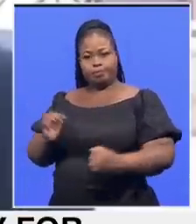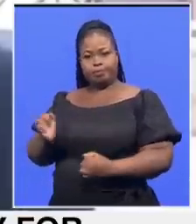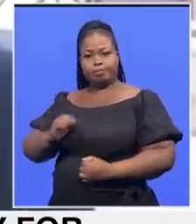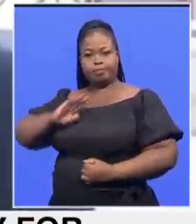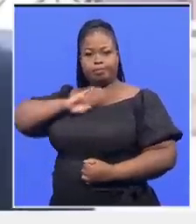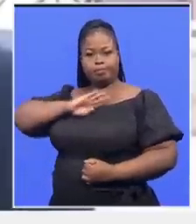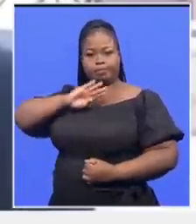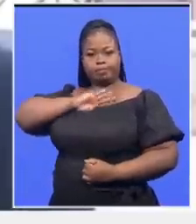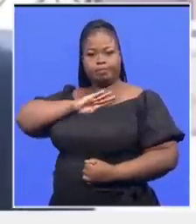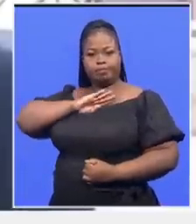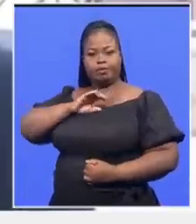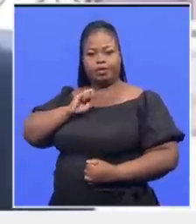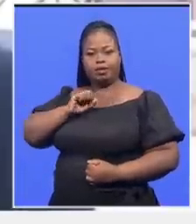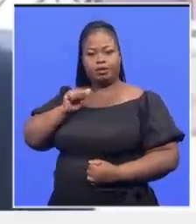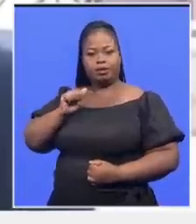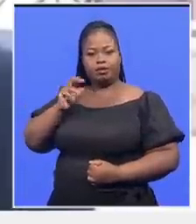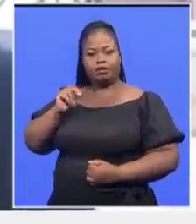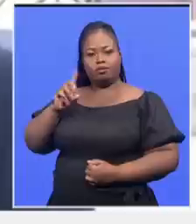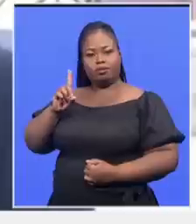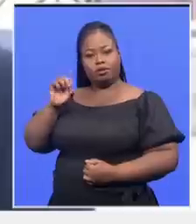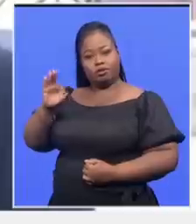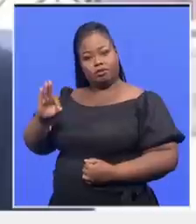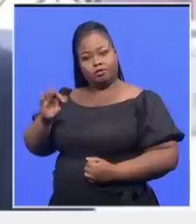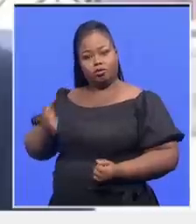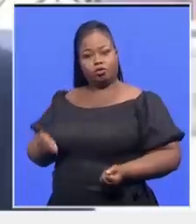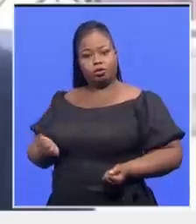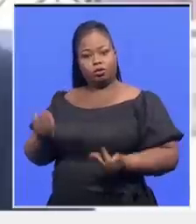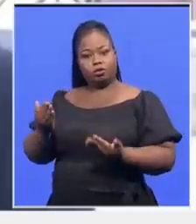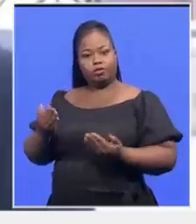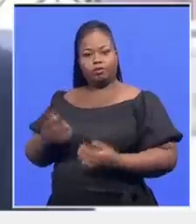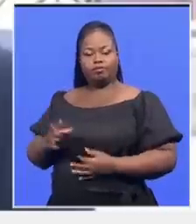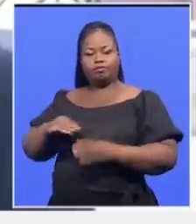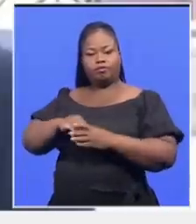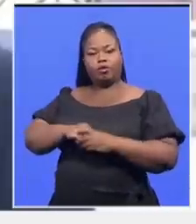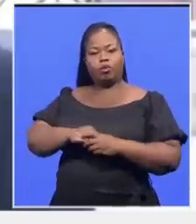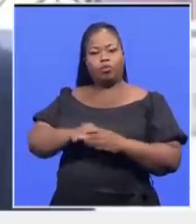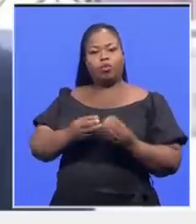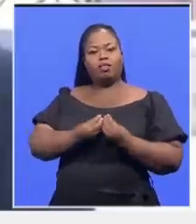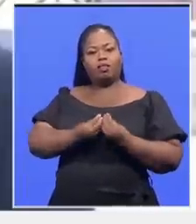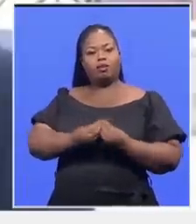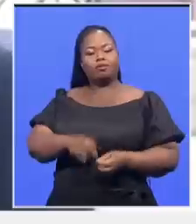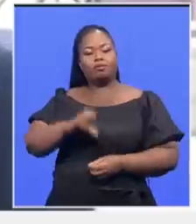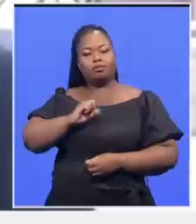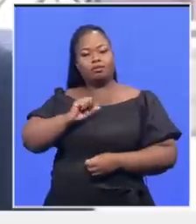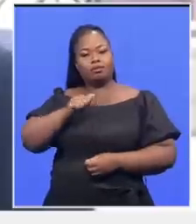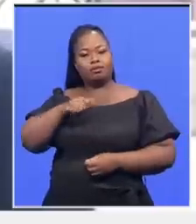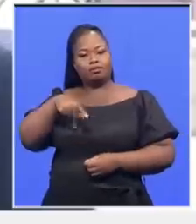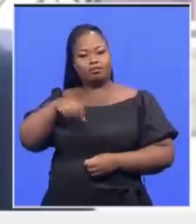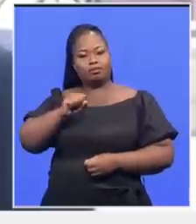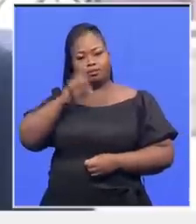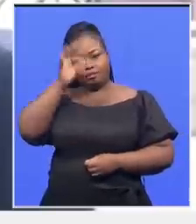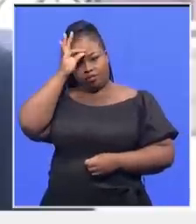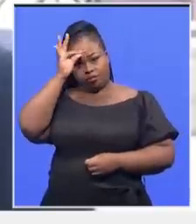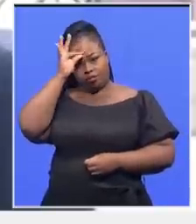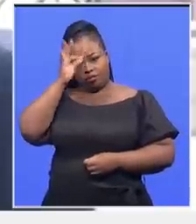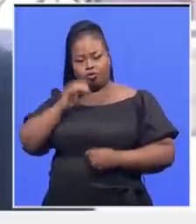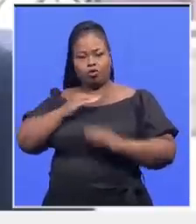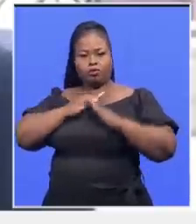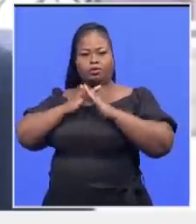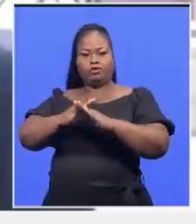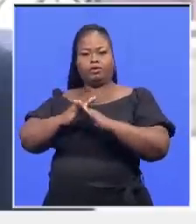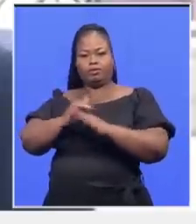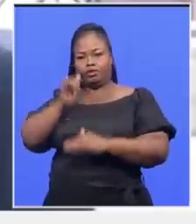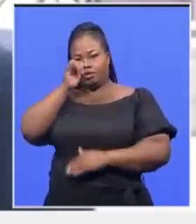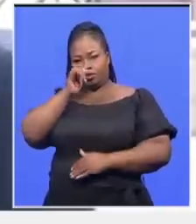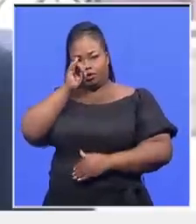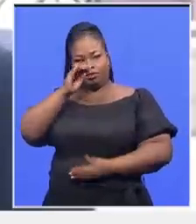National Defence Force for service in cooperation with the South African Police Service for the prevention and combating of crime